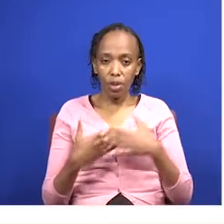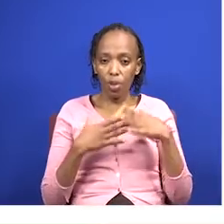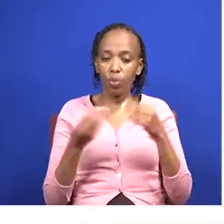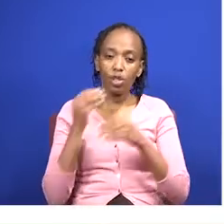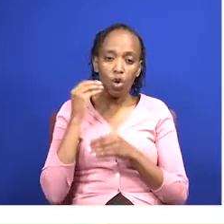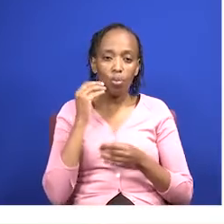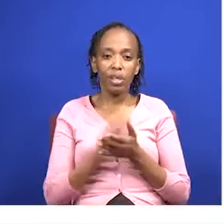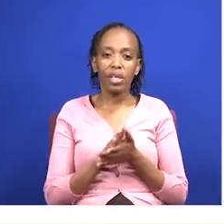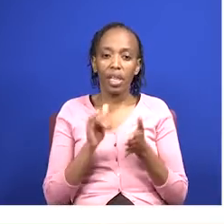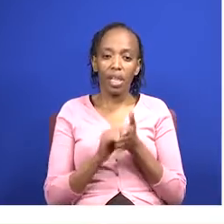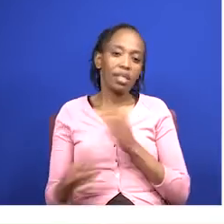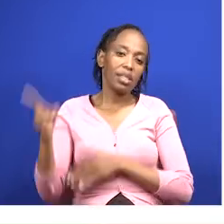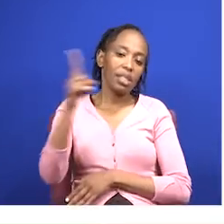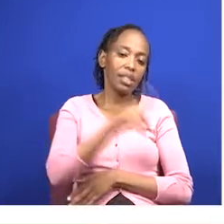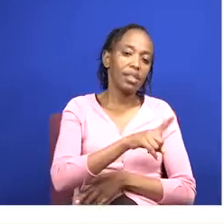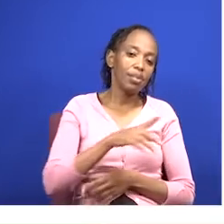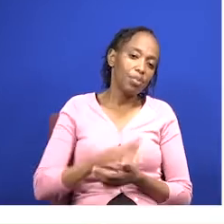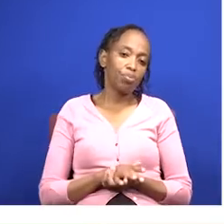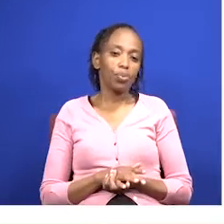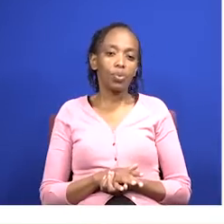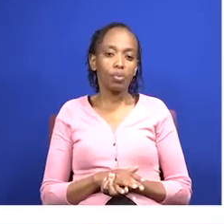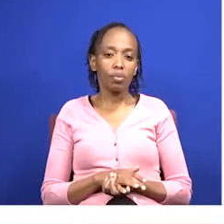Just before they went home that day,